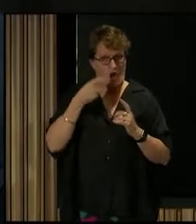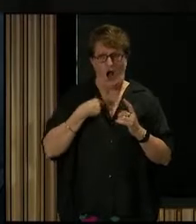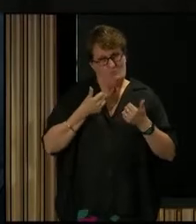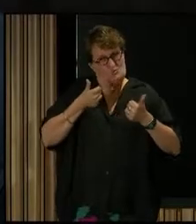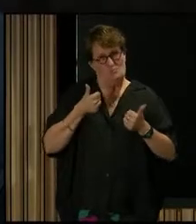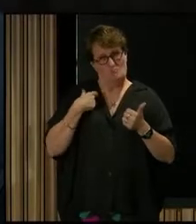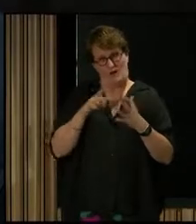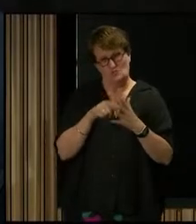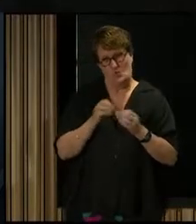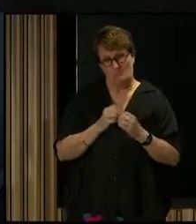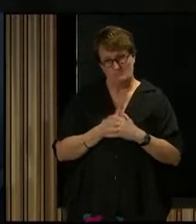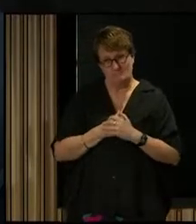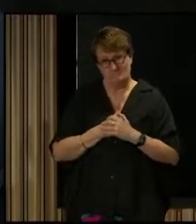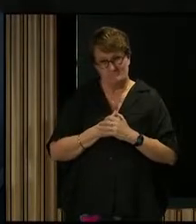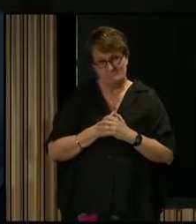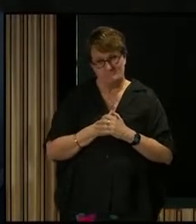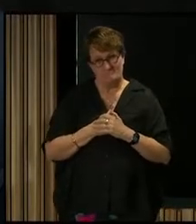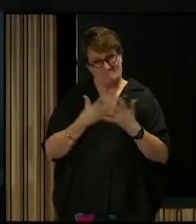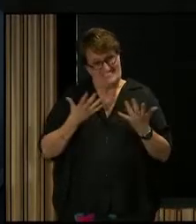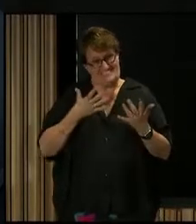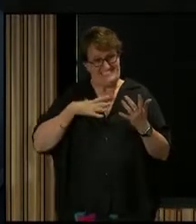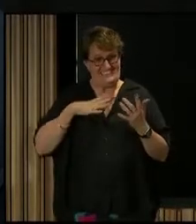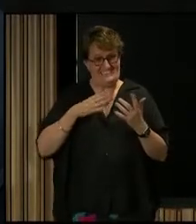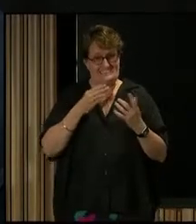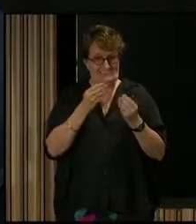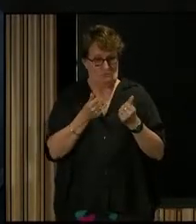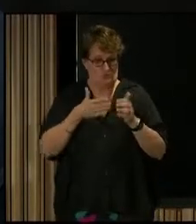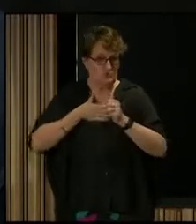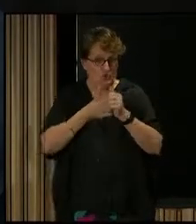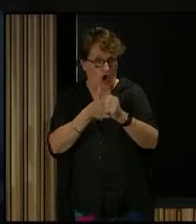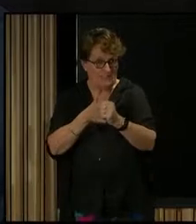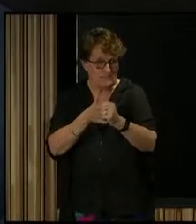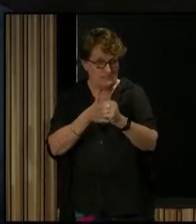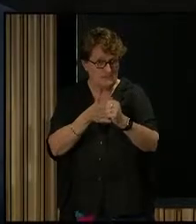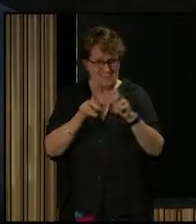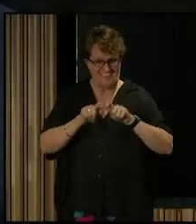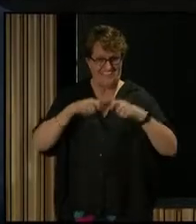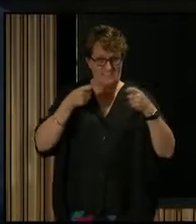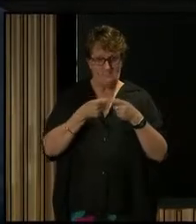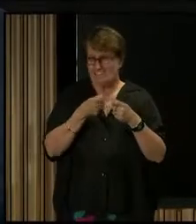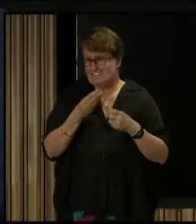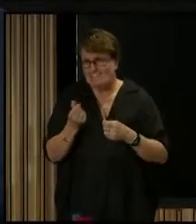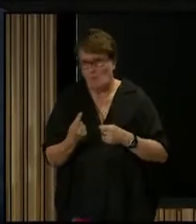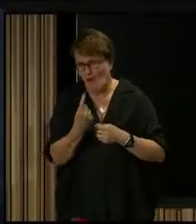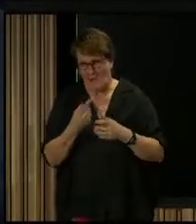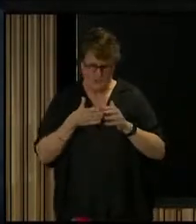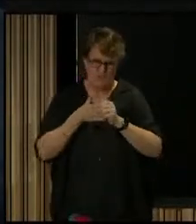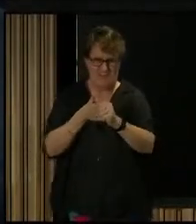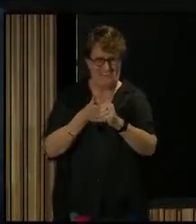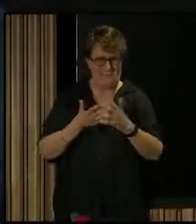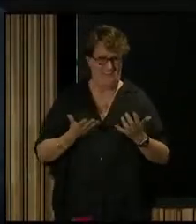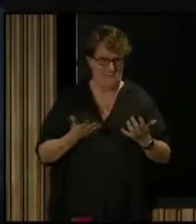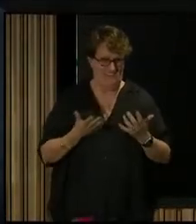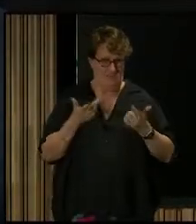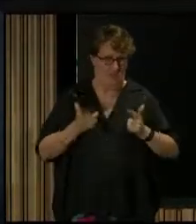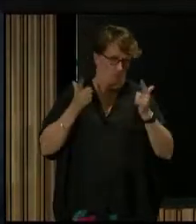job. So sometimes I think you just need someone at the helm. Sometimes in a team environment, someone's got to know what's going on. Someone needs to be